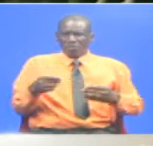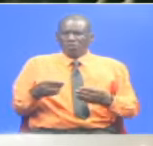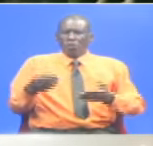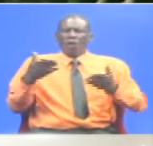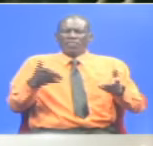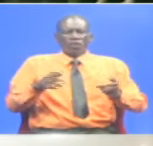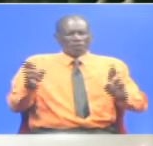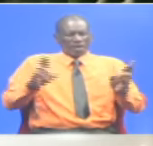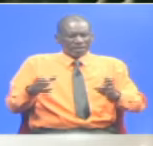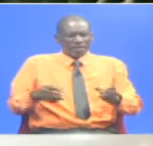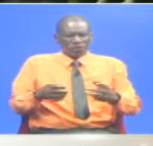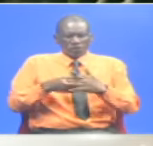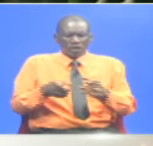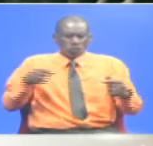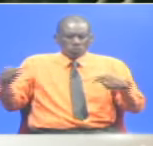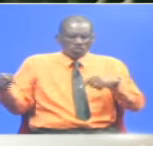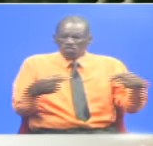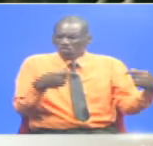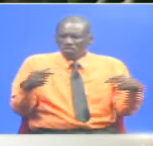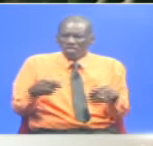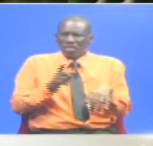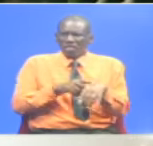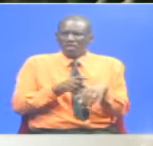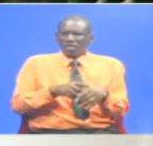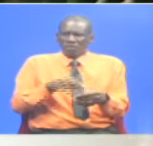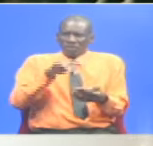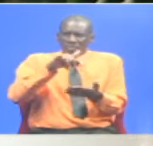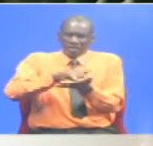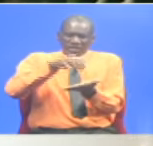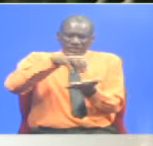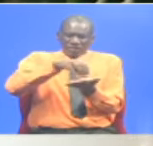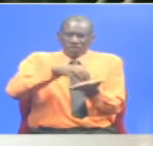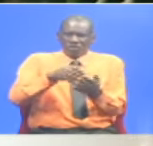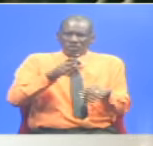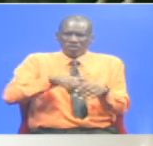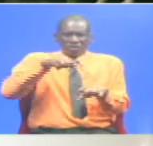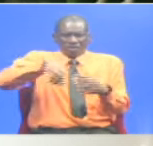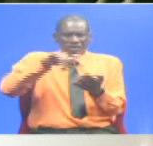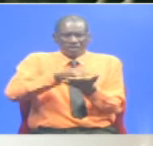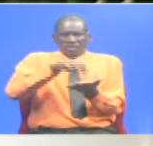arms. When you were in that type of situation,